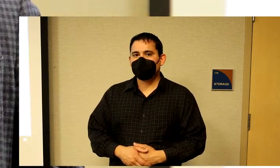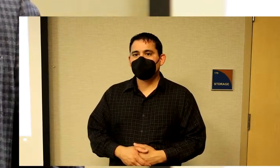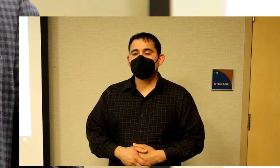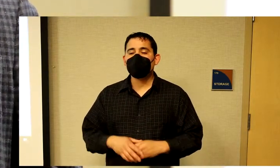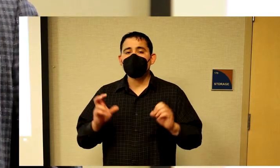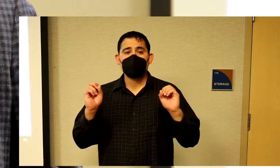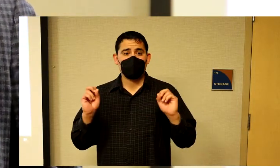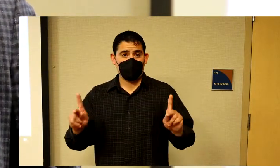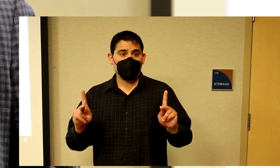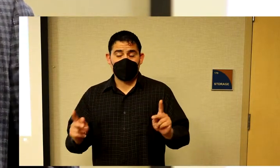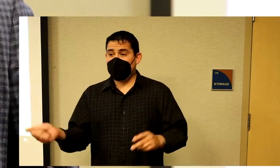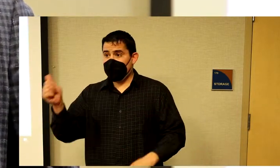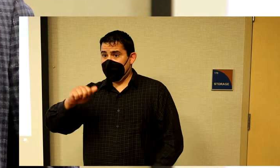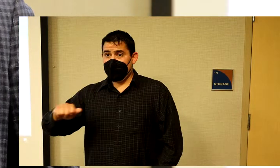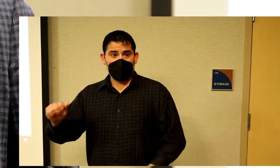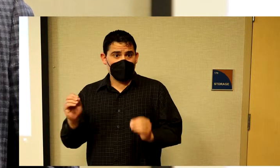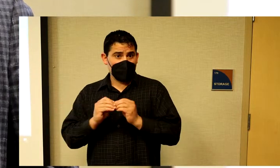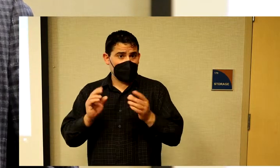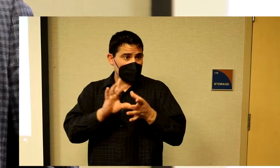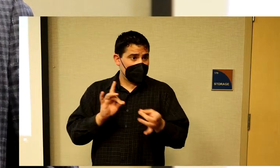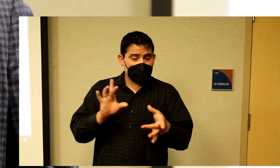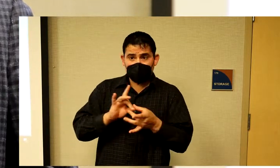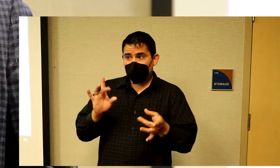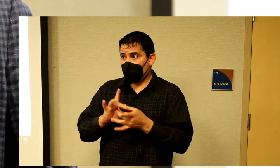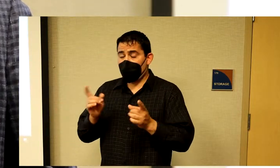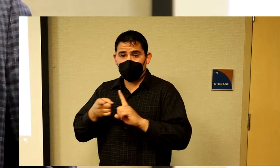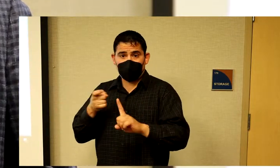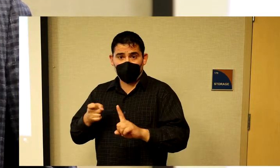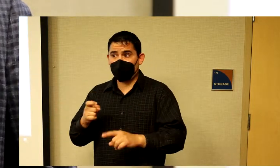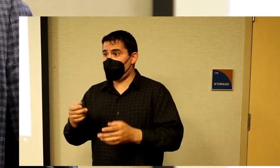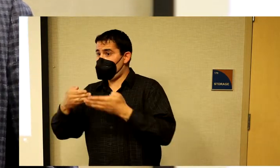Okay, any other comments from anyone, public or board?